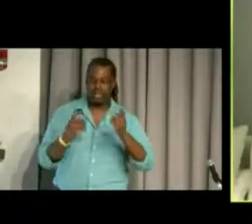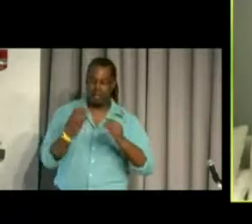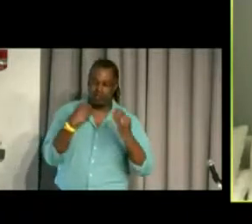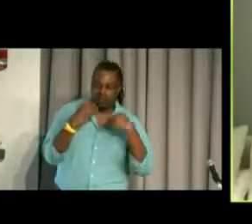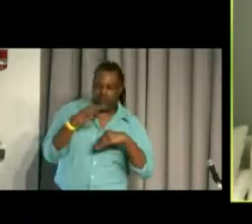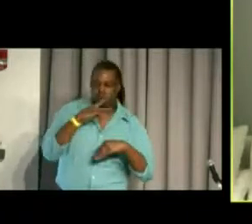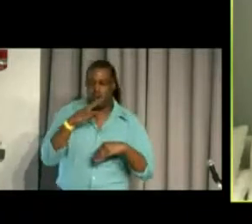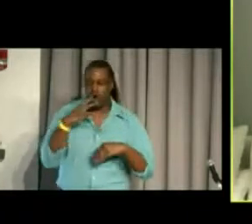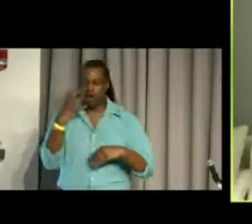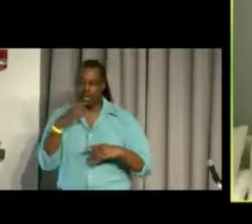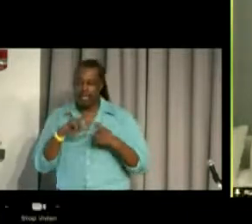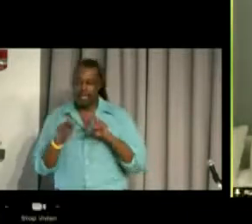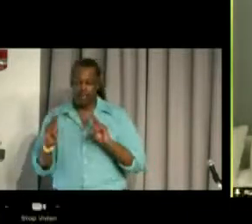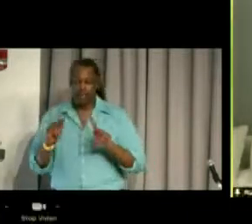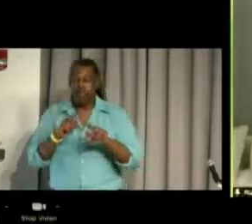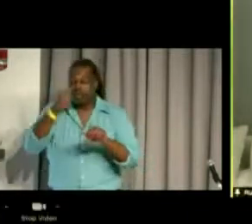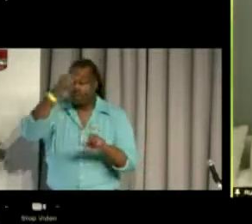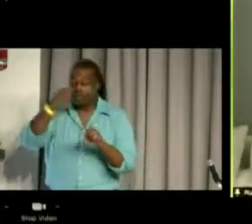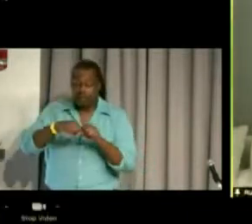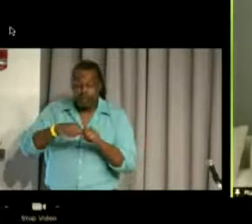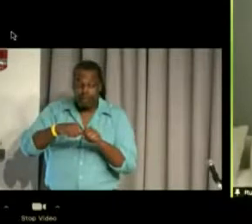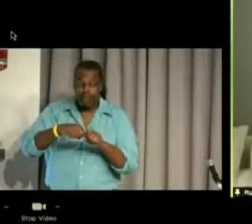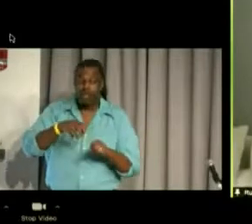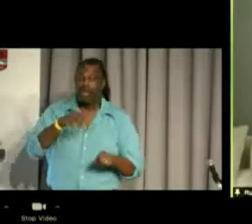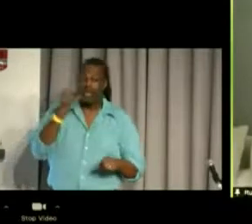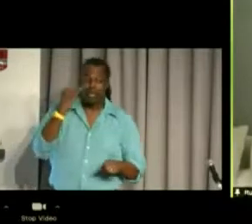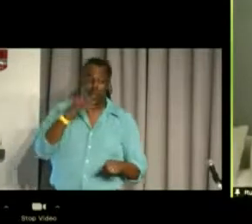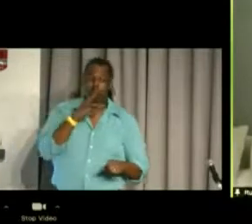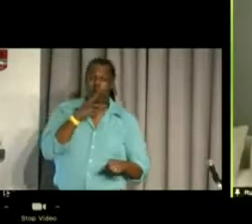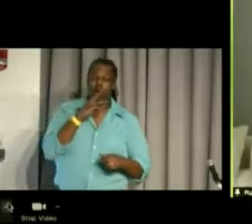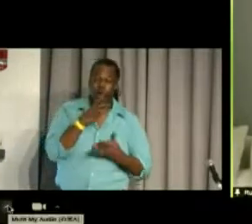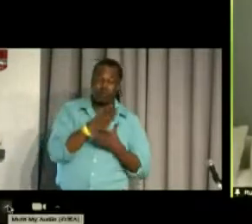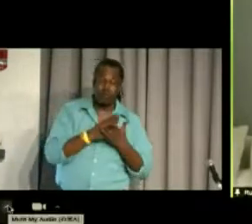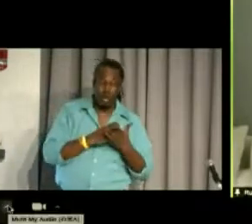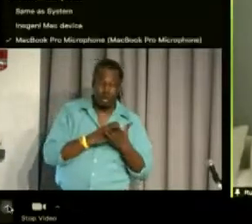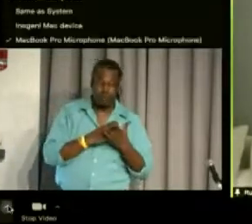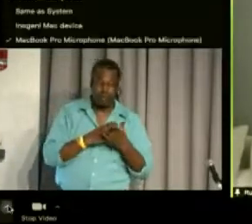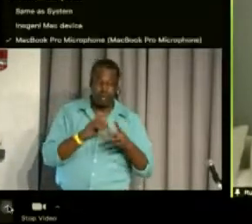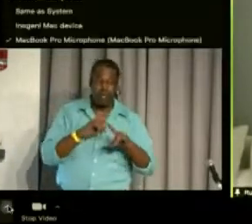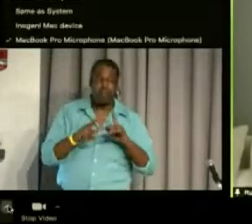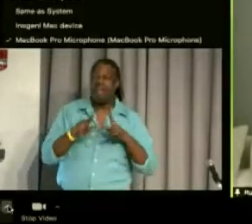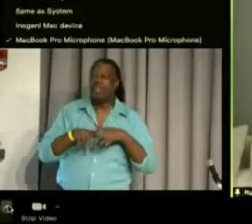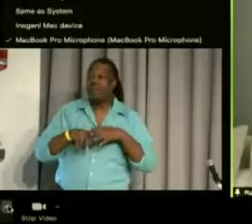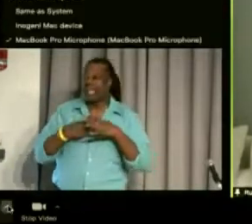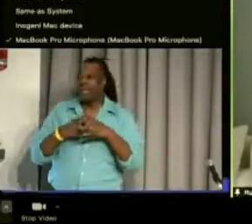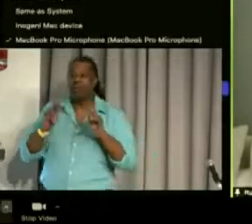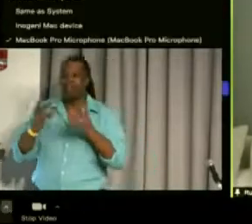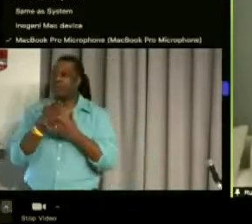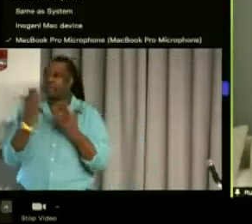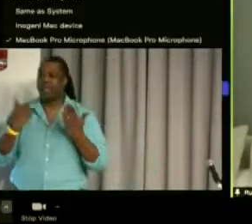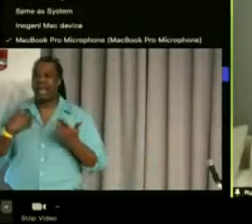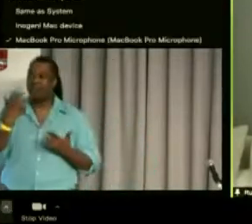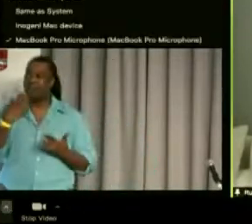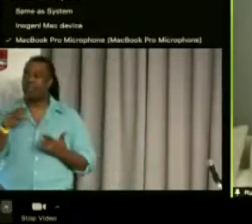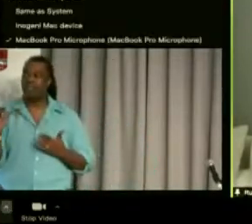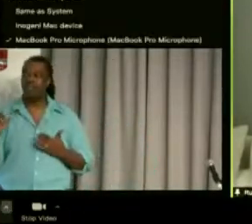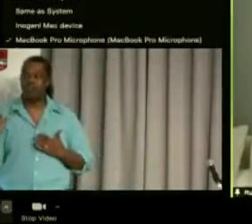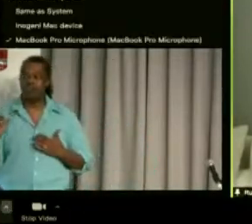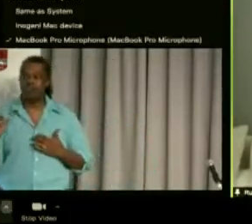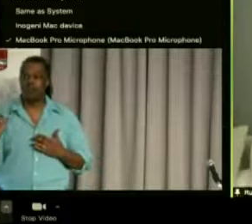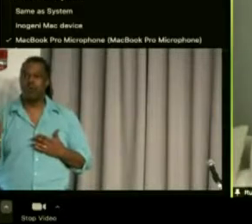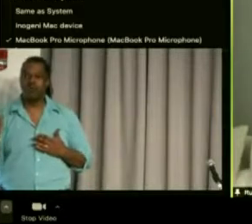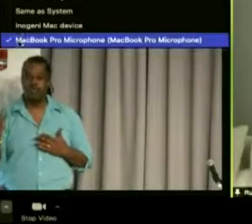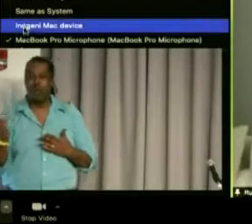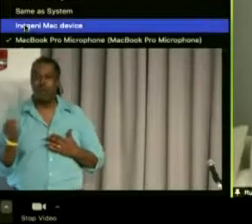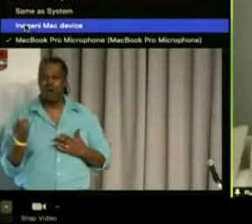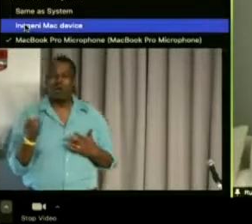people. Because remember, the water was a part of it, but in the beginning, people didn't have heat either, right? And so you have that combined, and you